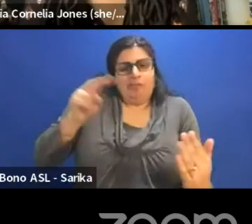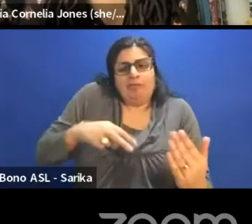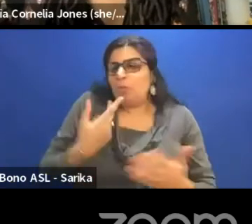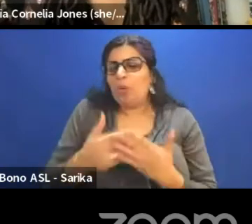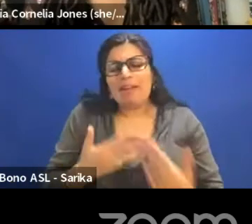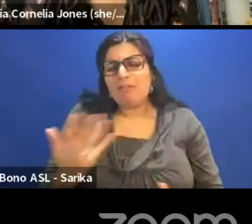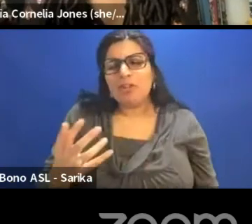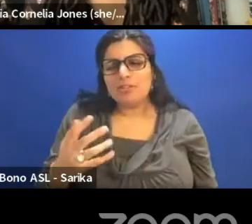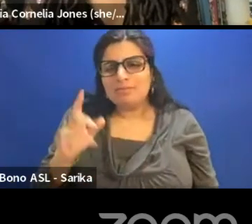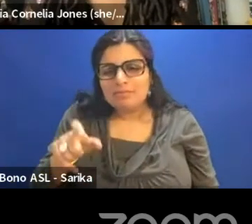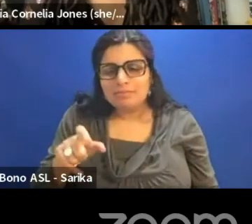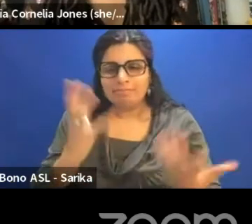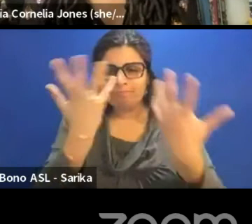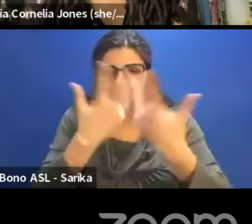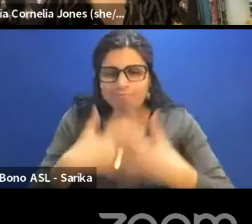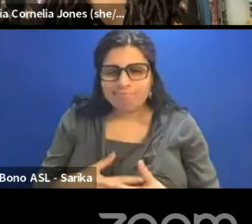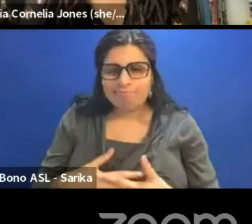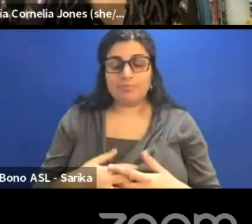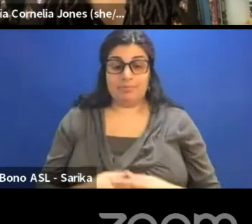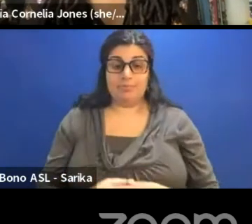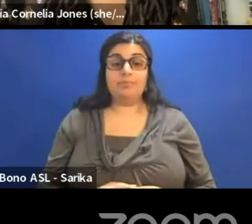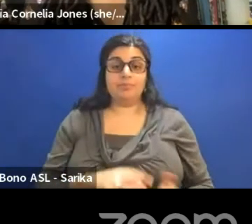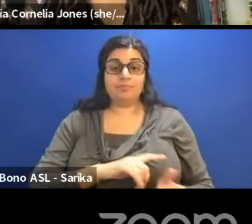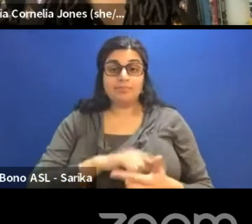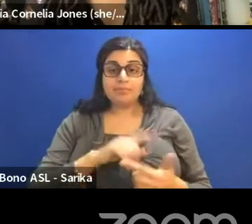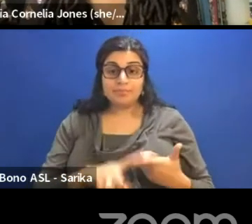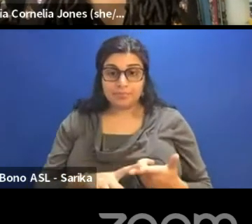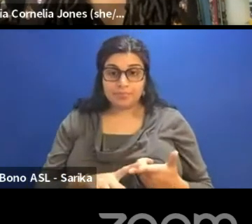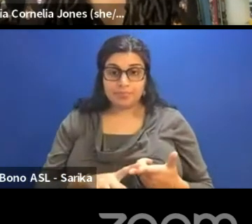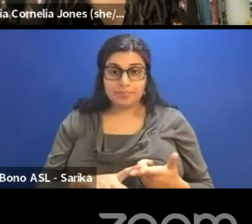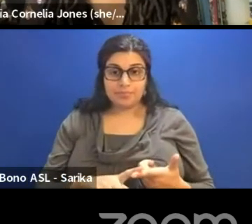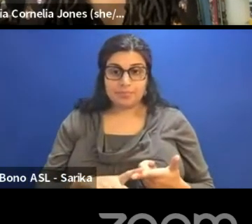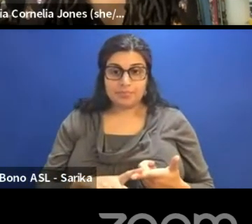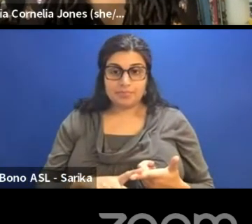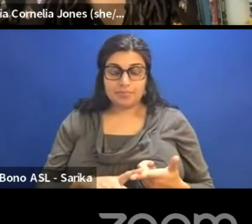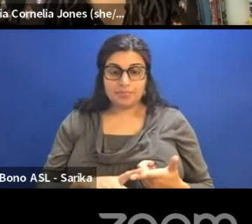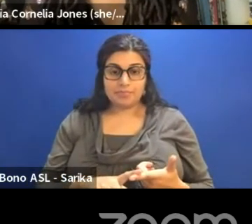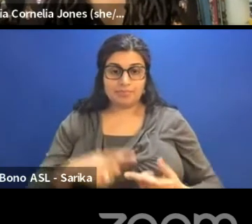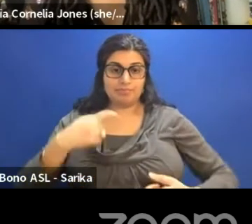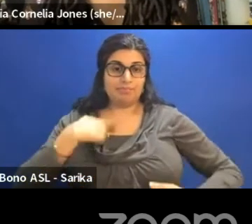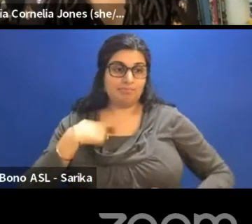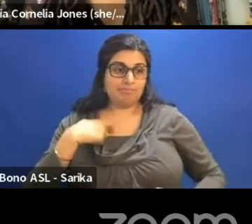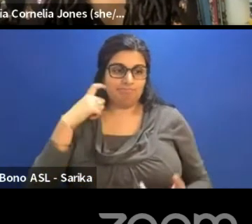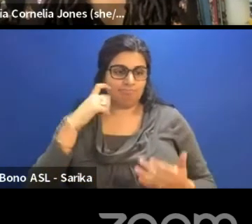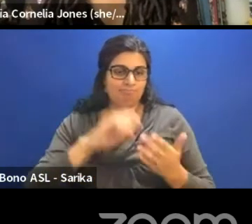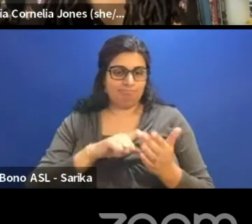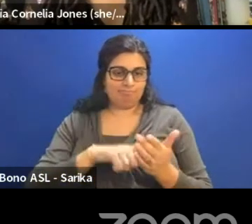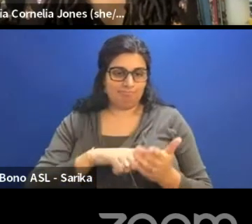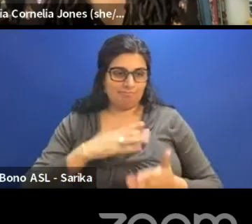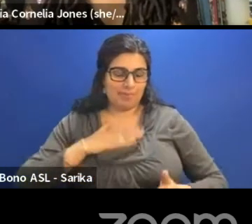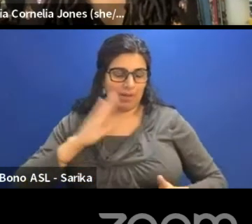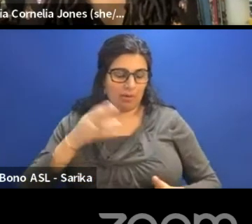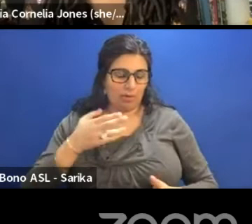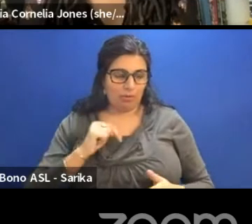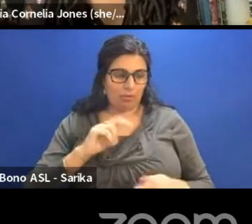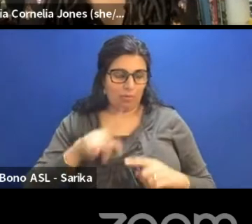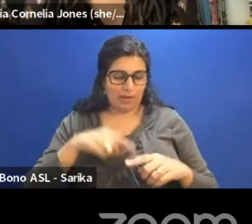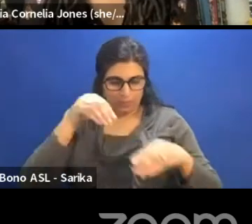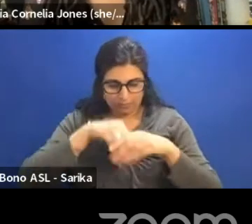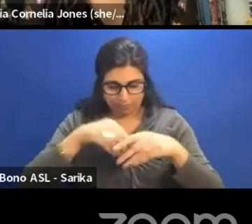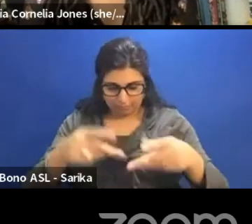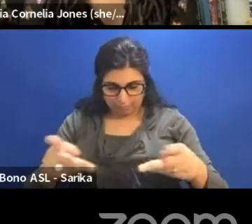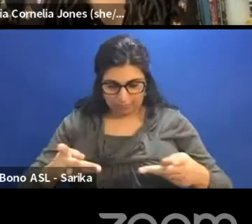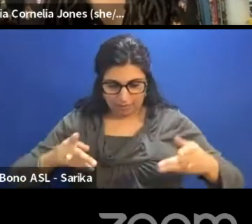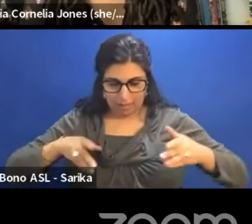that person. And then we had me acknowledging my own like understanding that when I was in spaces that